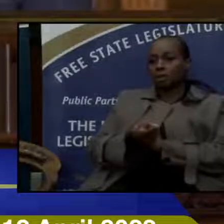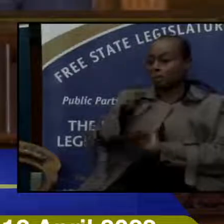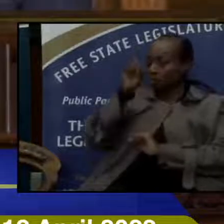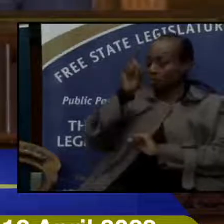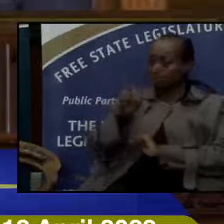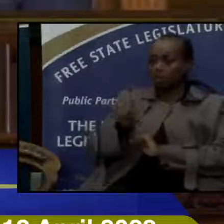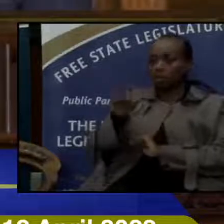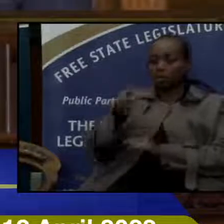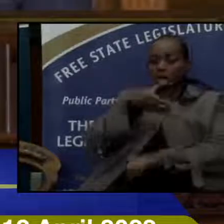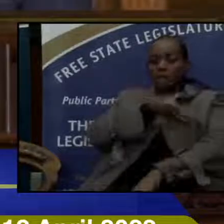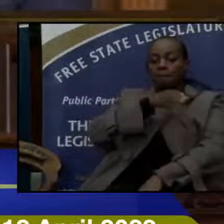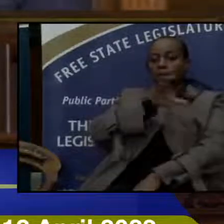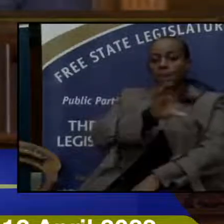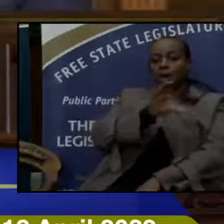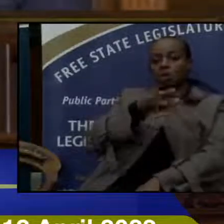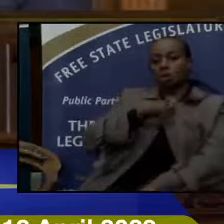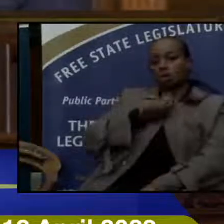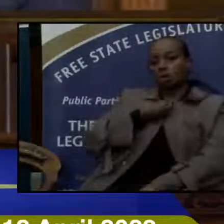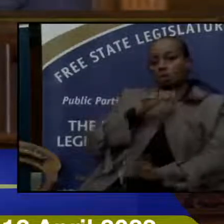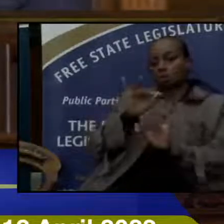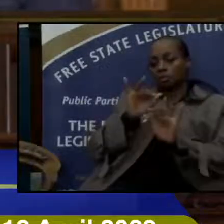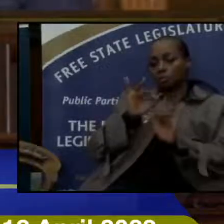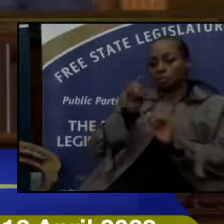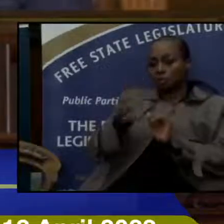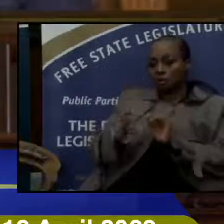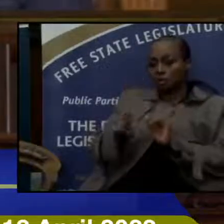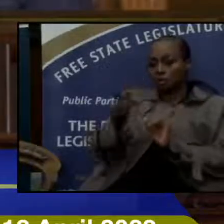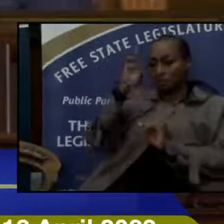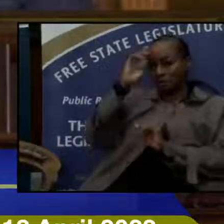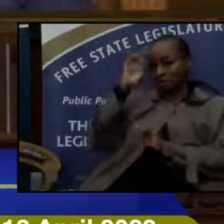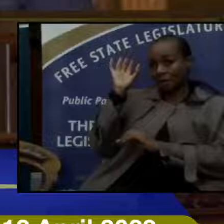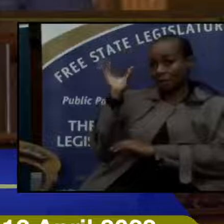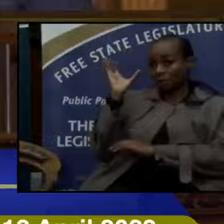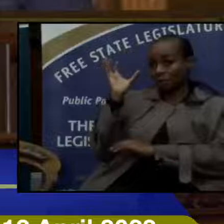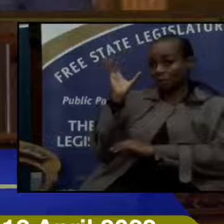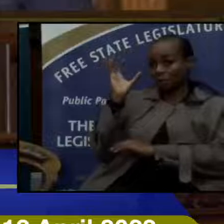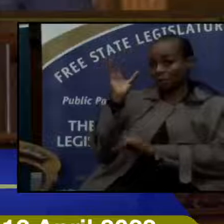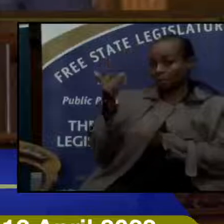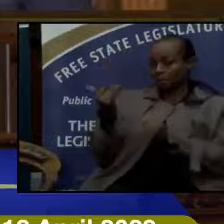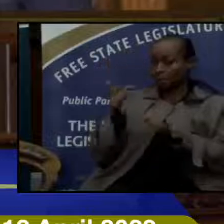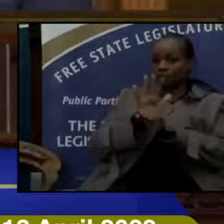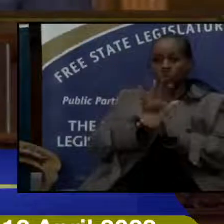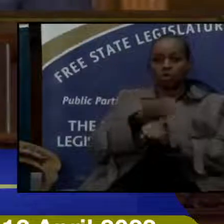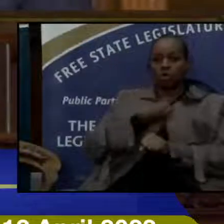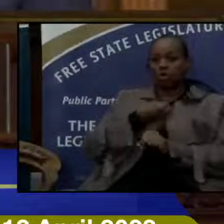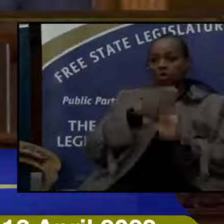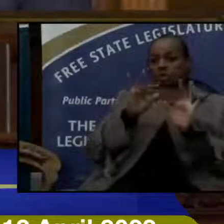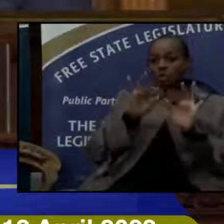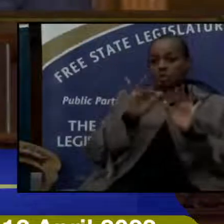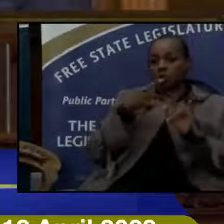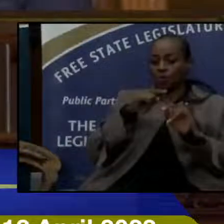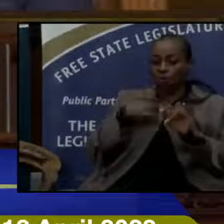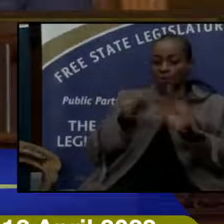have to empower our young people. Remember, Free State is a youthful province.